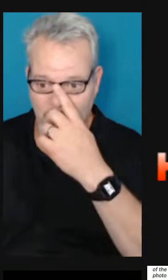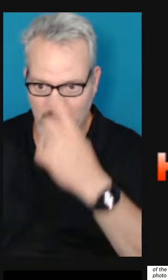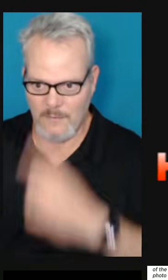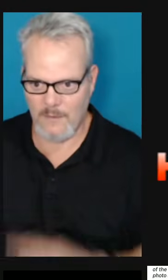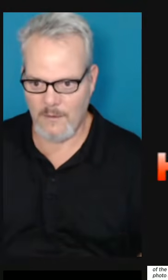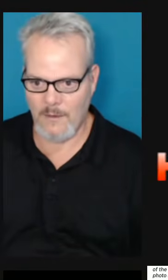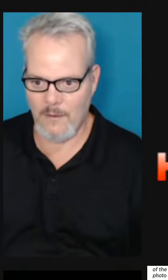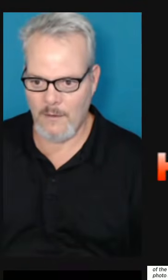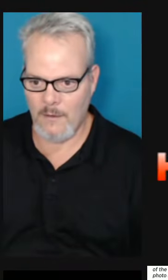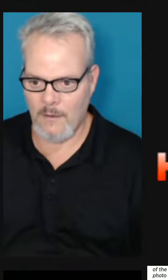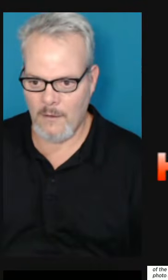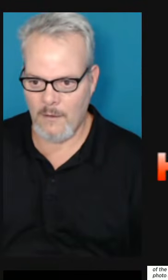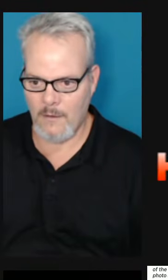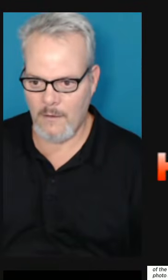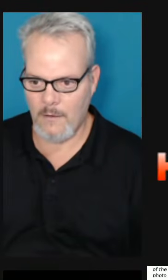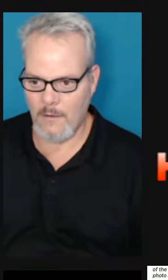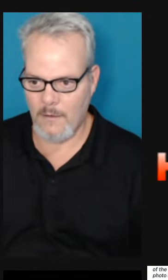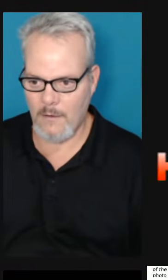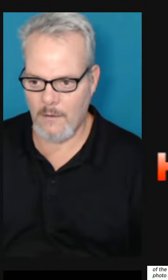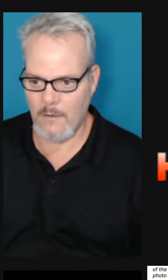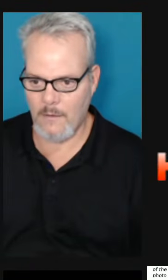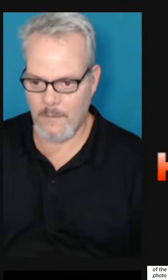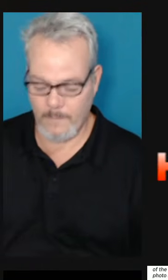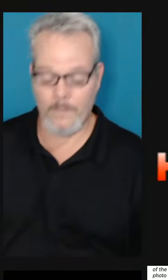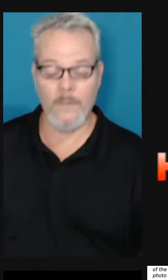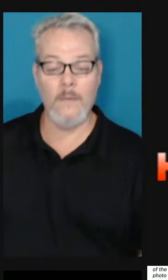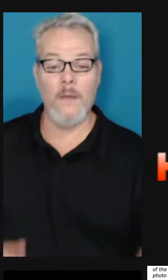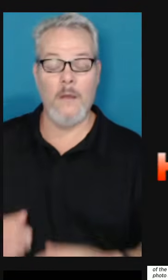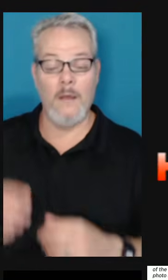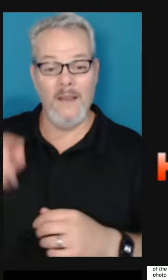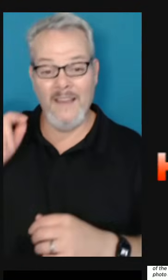Pele's hair could be beneficial to pasture growth in the long term.